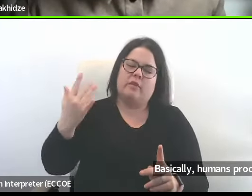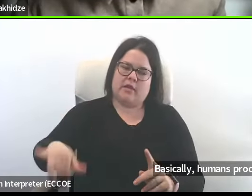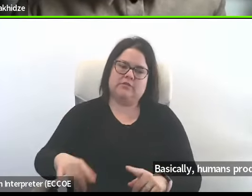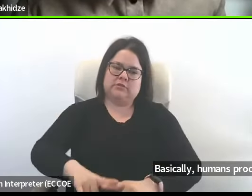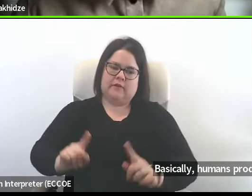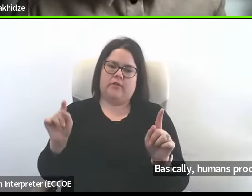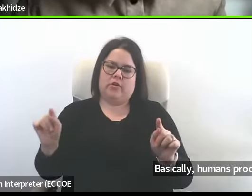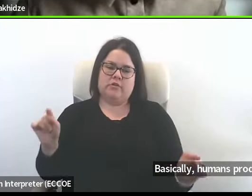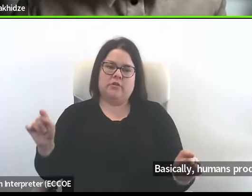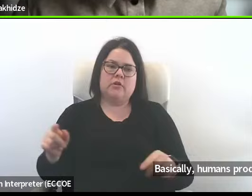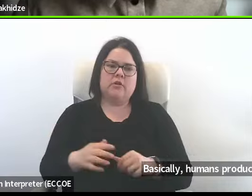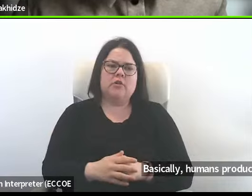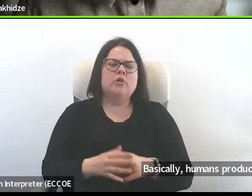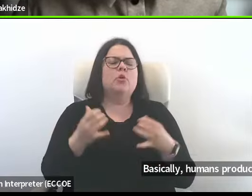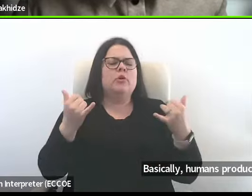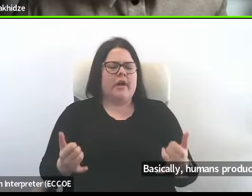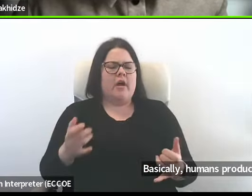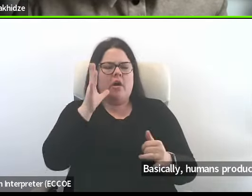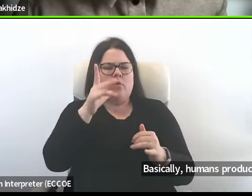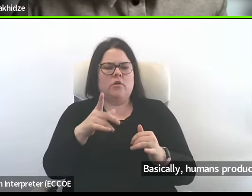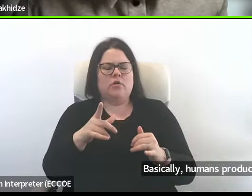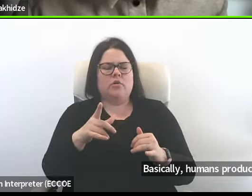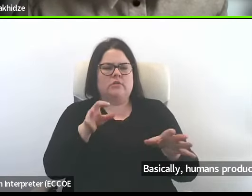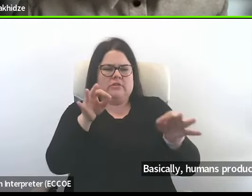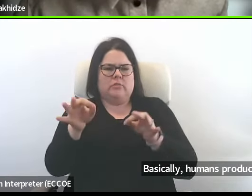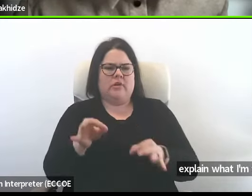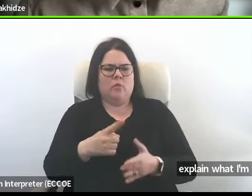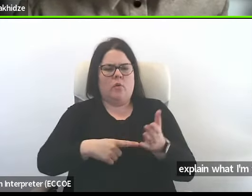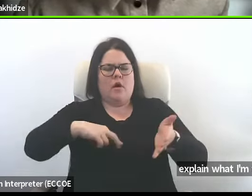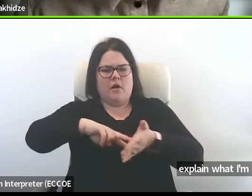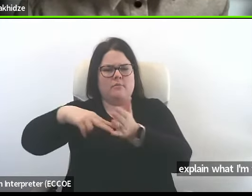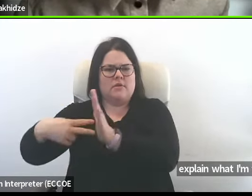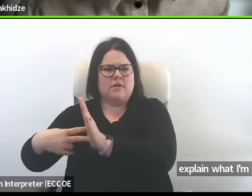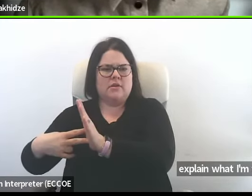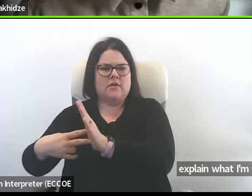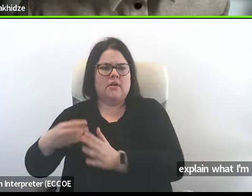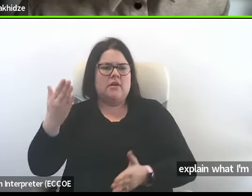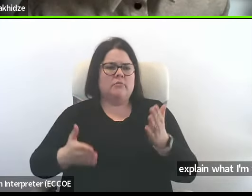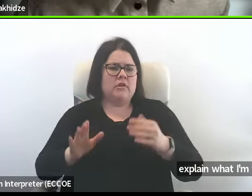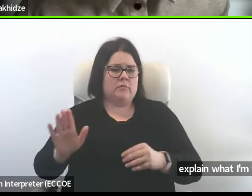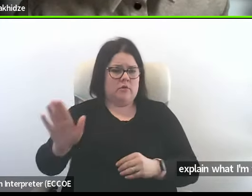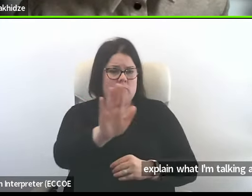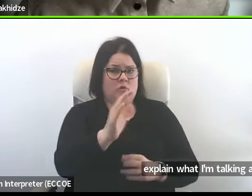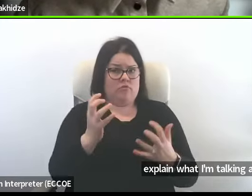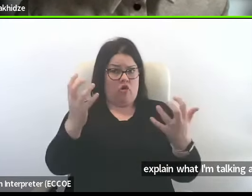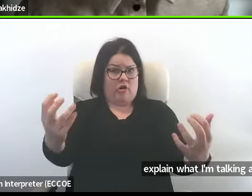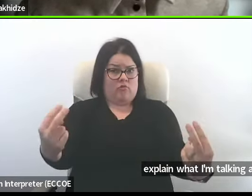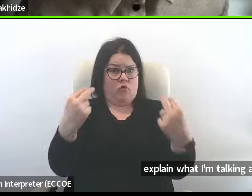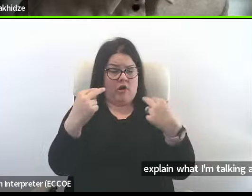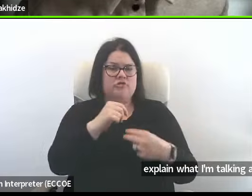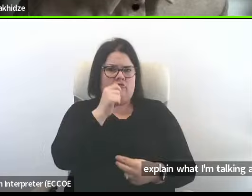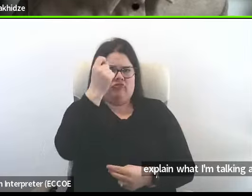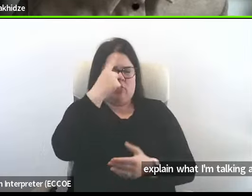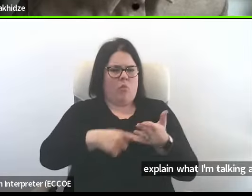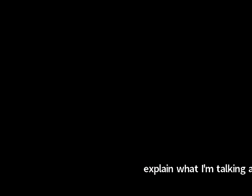explain what I'm talking about, if not everyone from your audience understand what I am